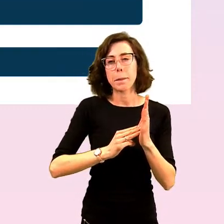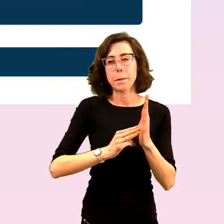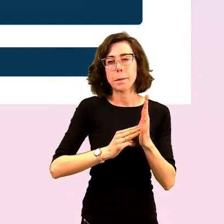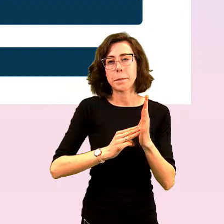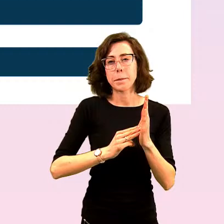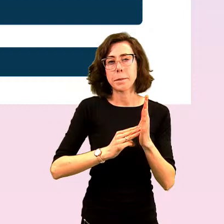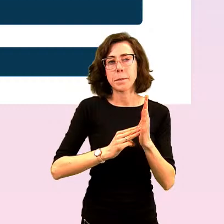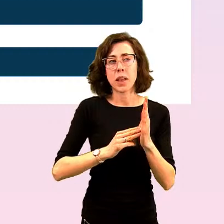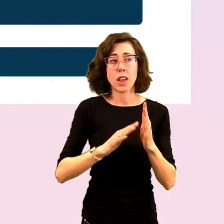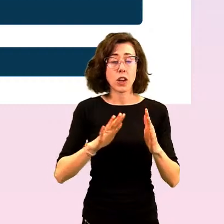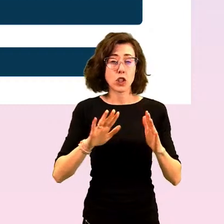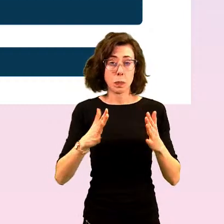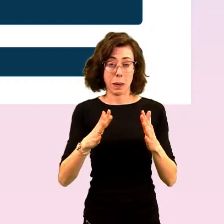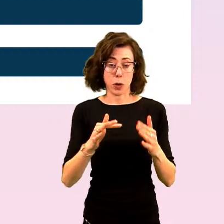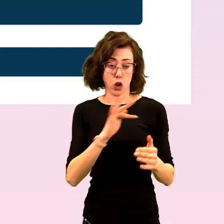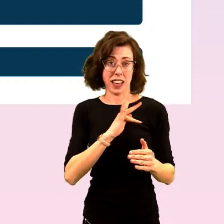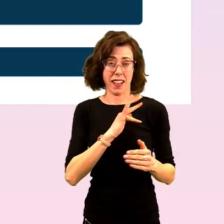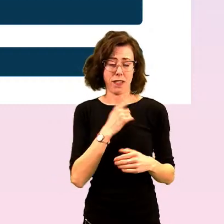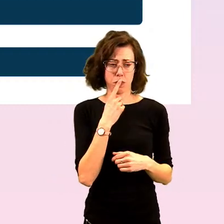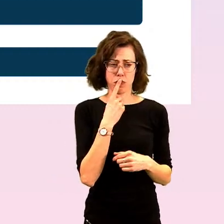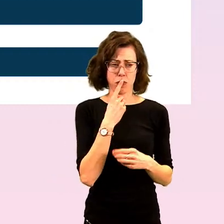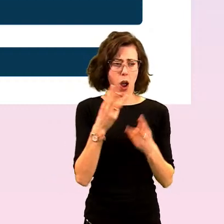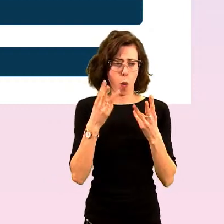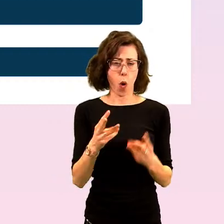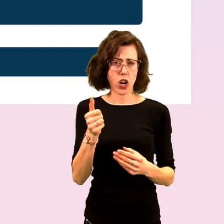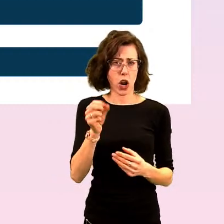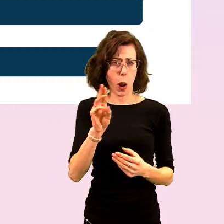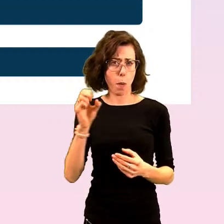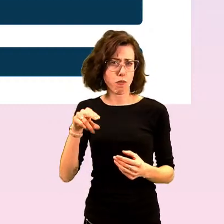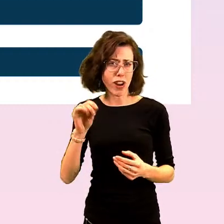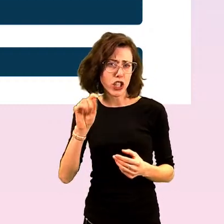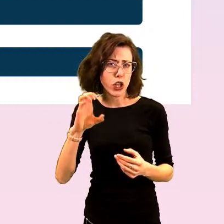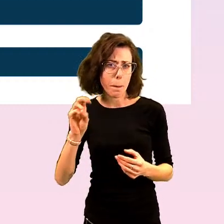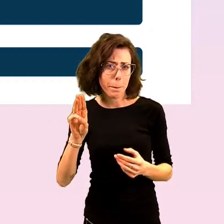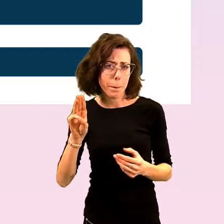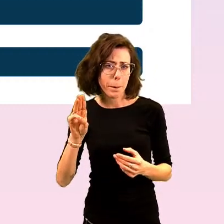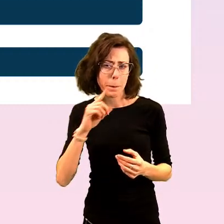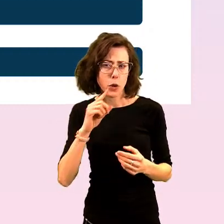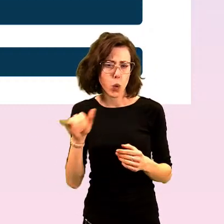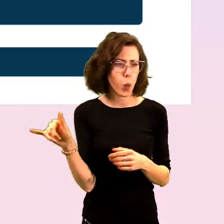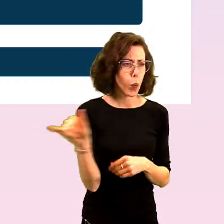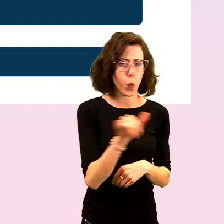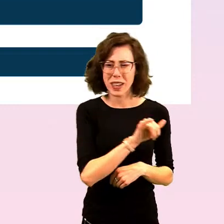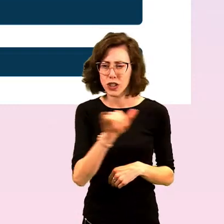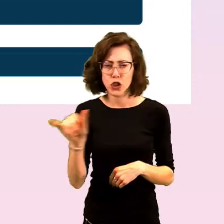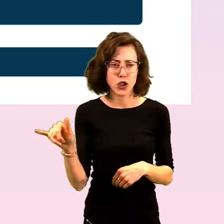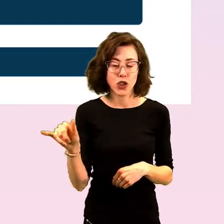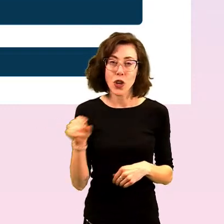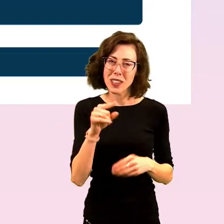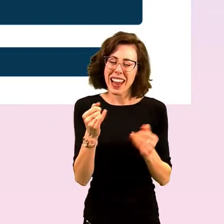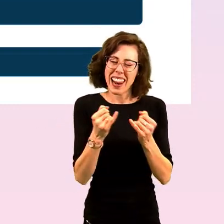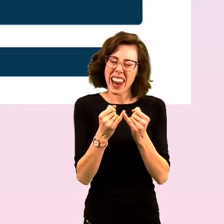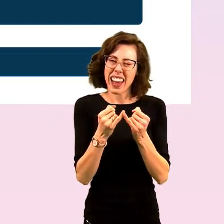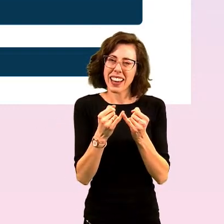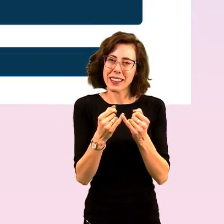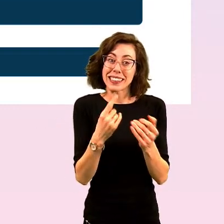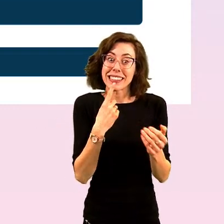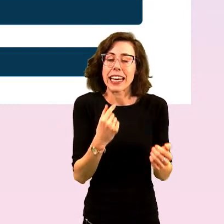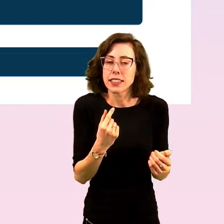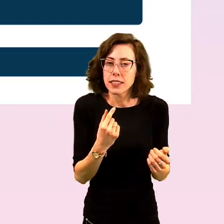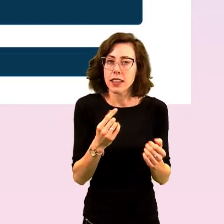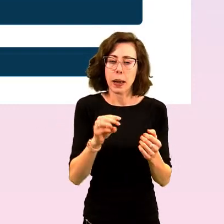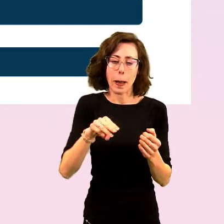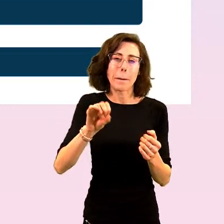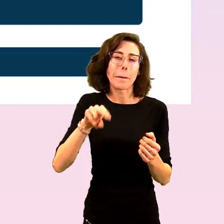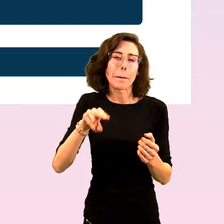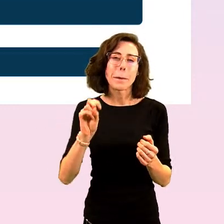what apprenticeship program you want to go into, and they do these tasters, and we support clients to go onto that. Or I know JP Morgan